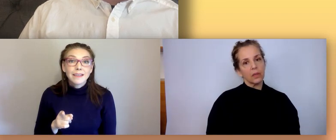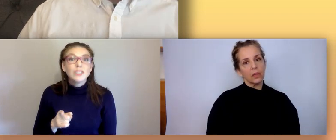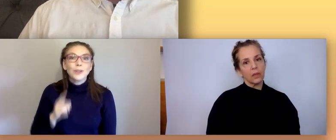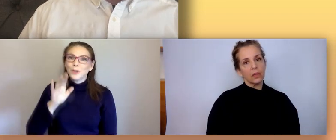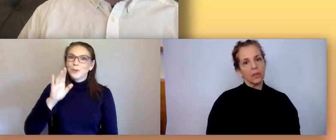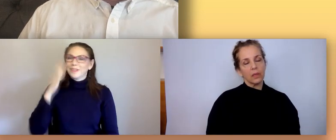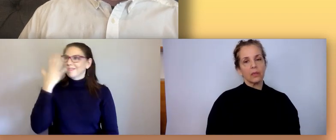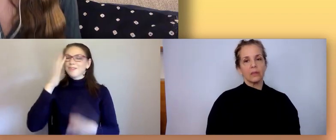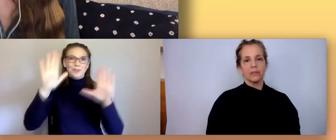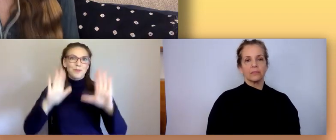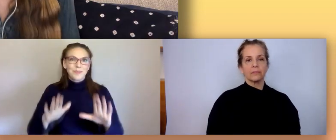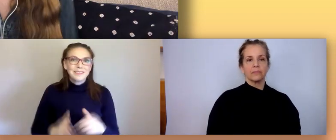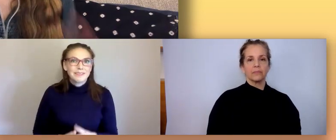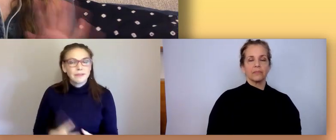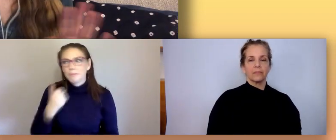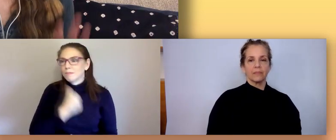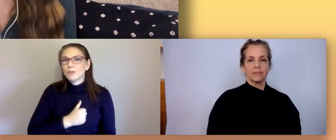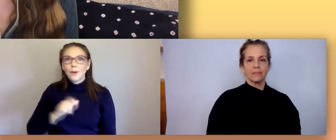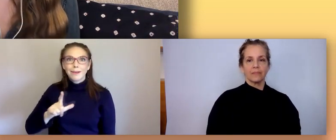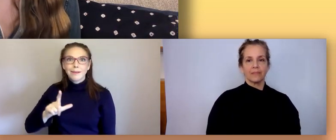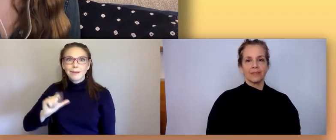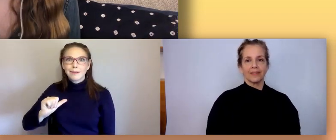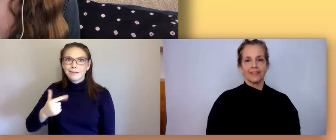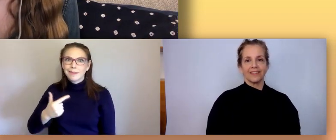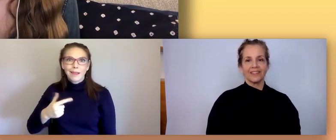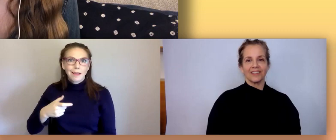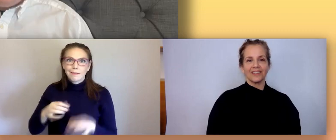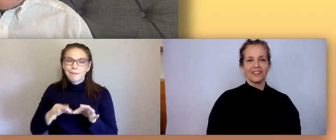You look great. Sorry. Lag.